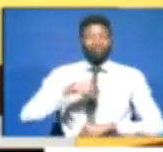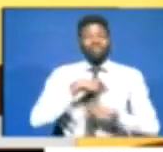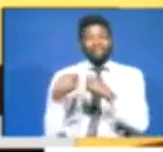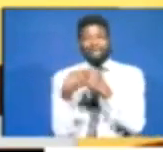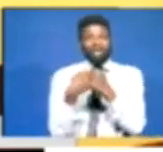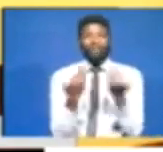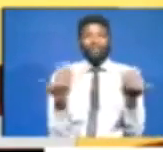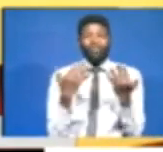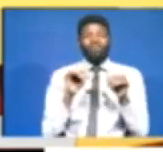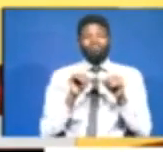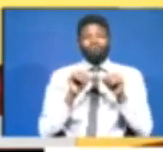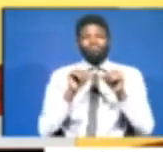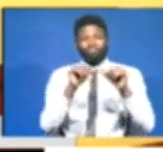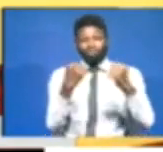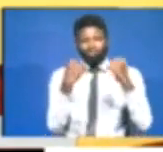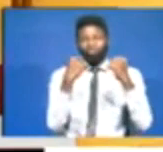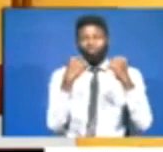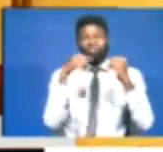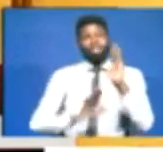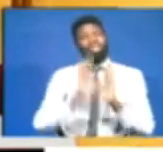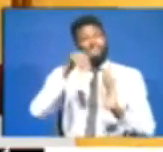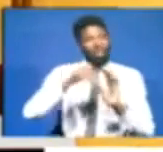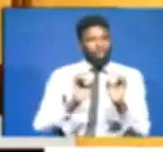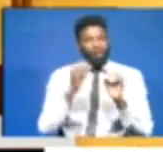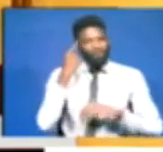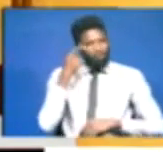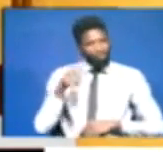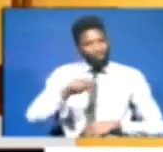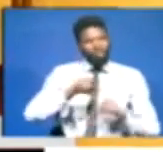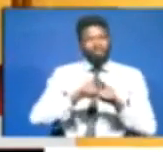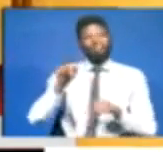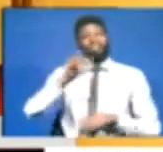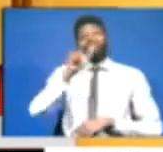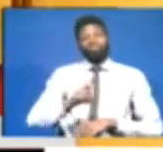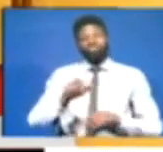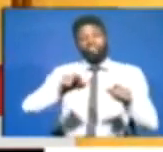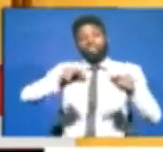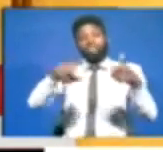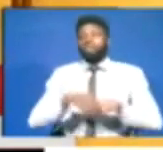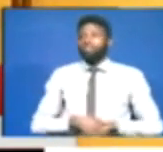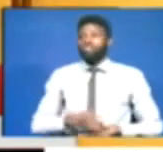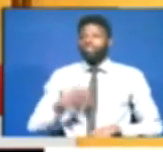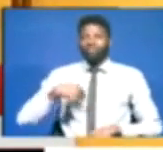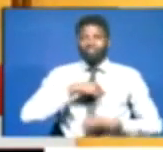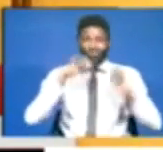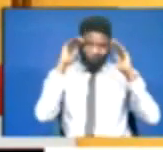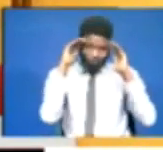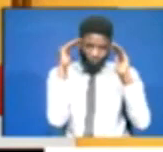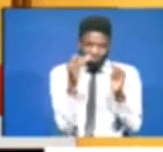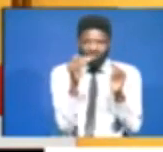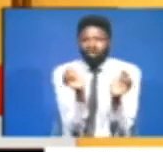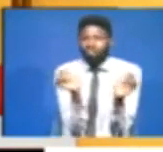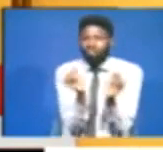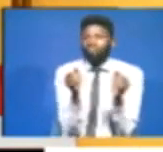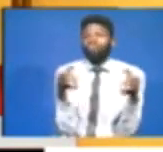for local and regional media houses. Our focus is to support smaller media houses. We have been working